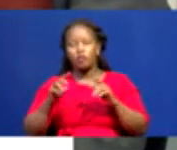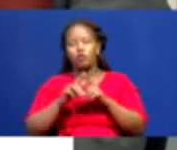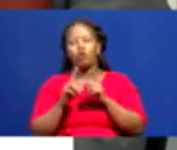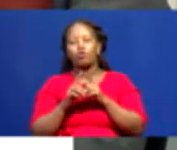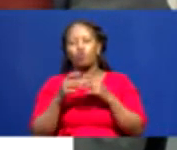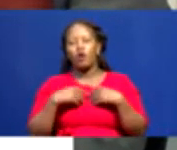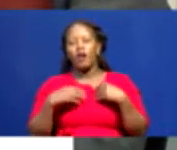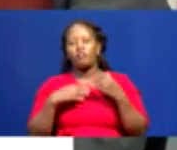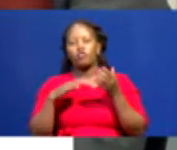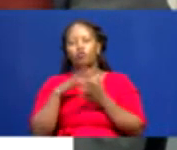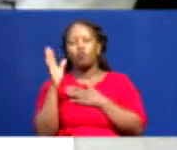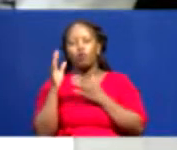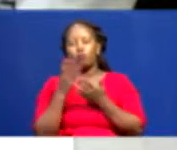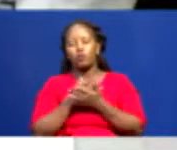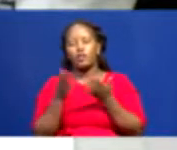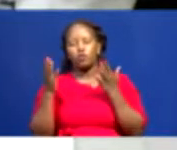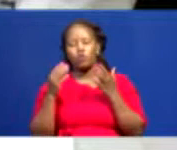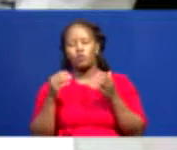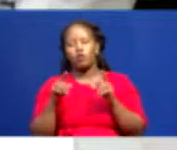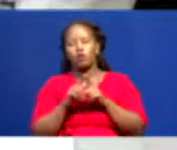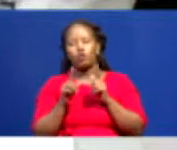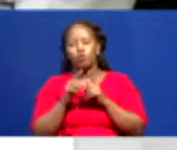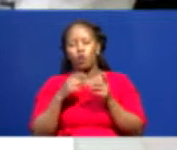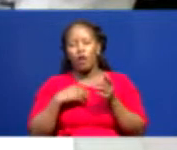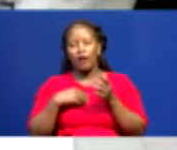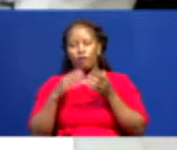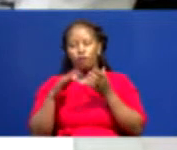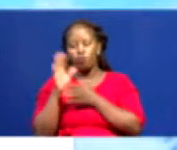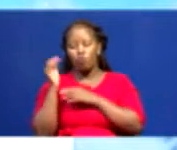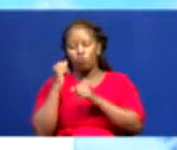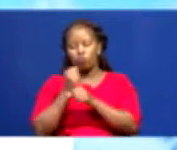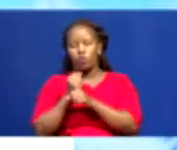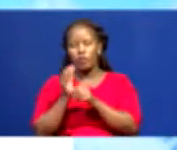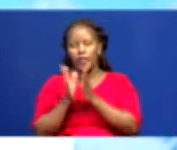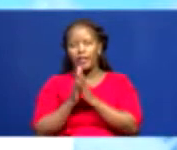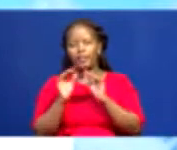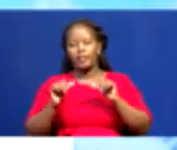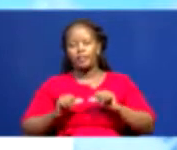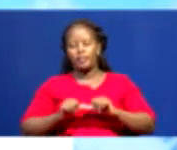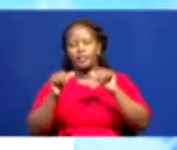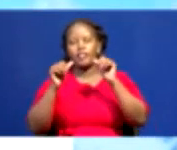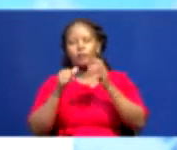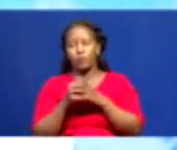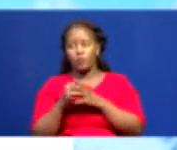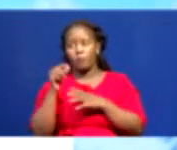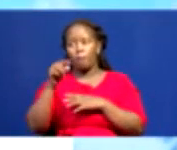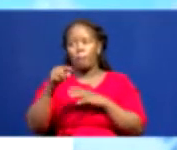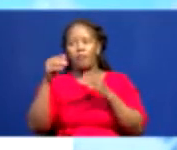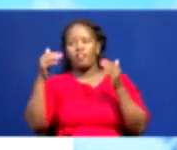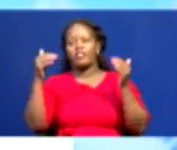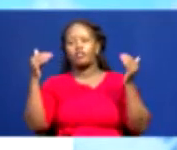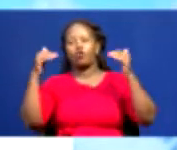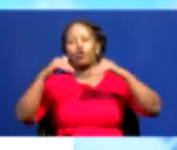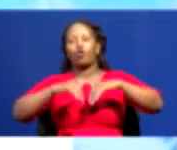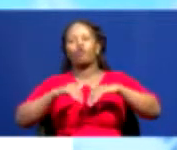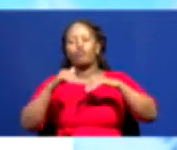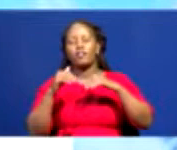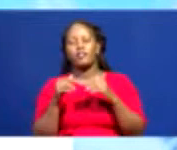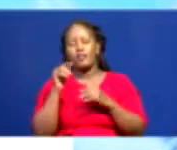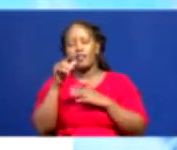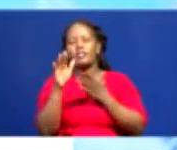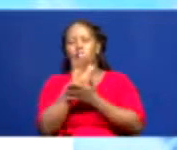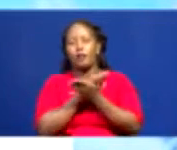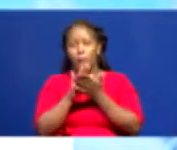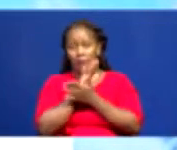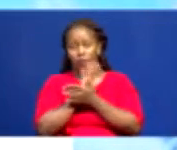while modernizing its production lines and make them more efficient and sustainable. This conference serves as a platform